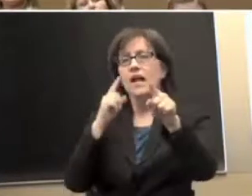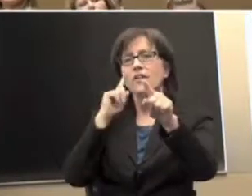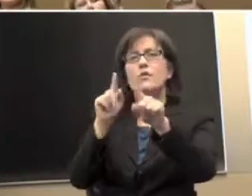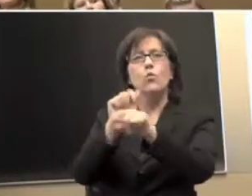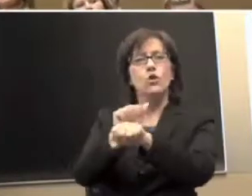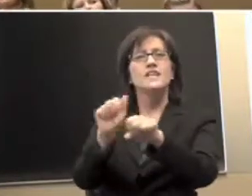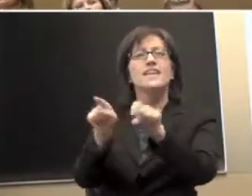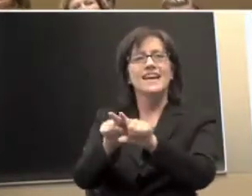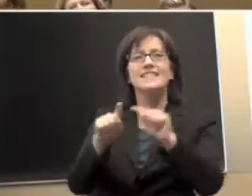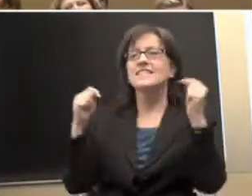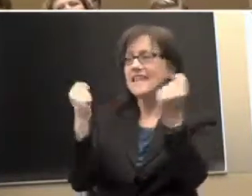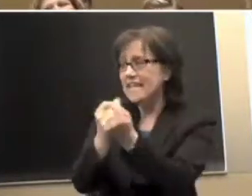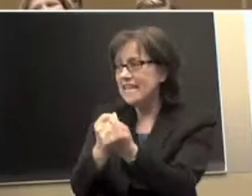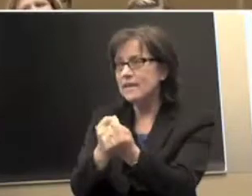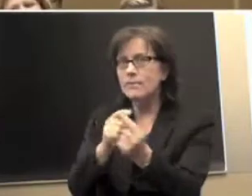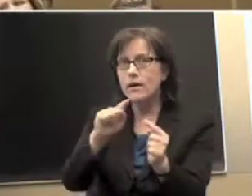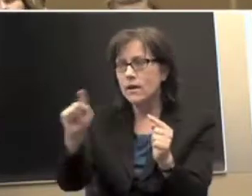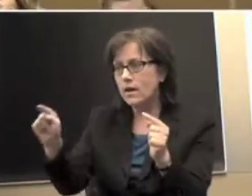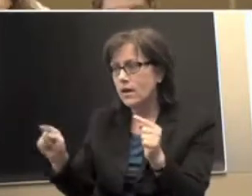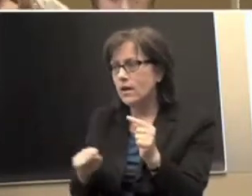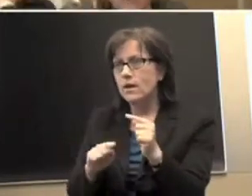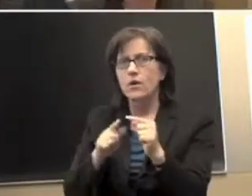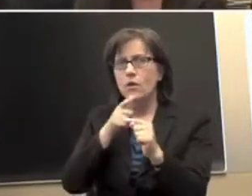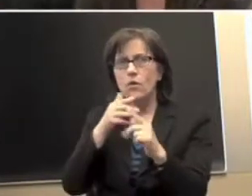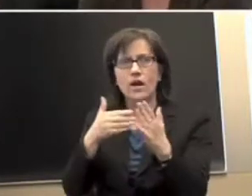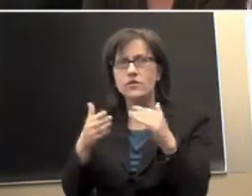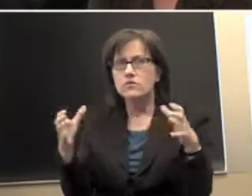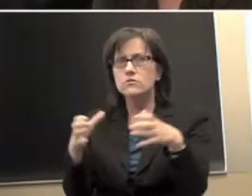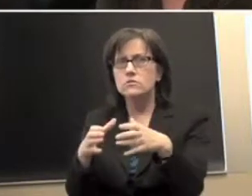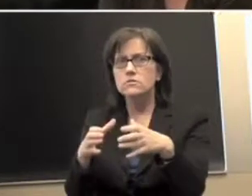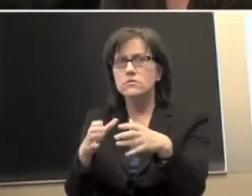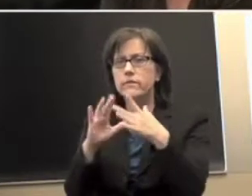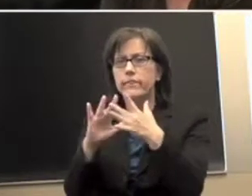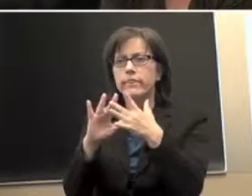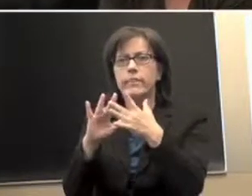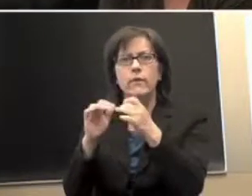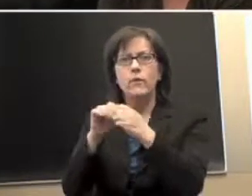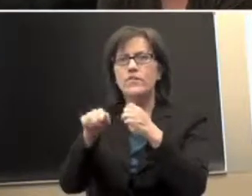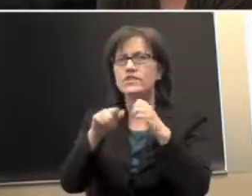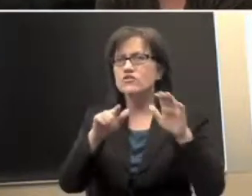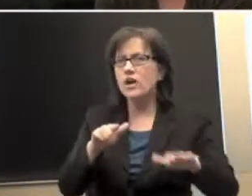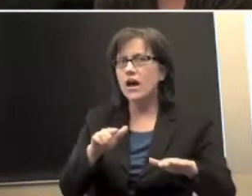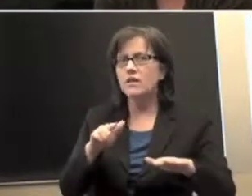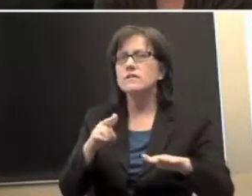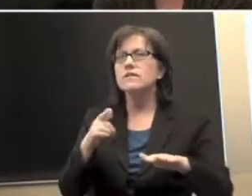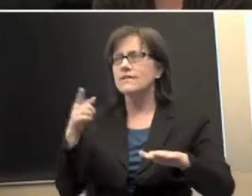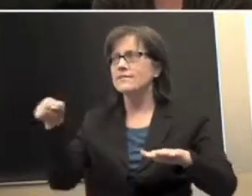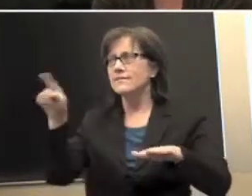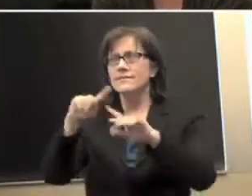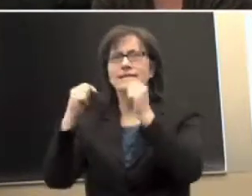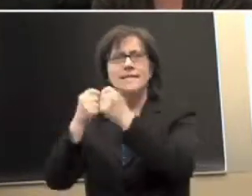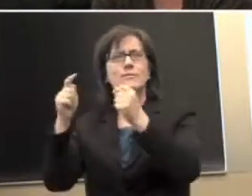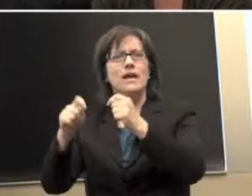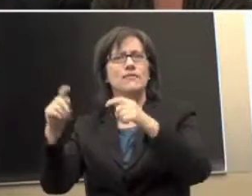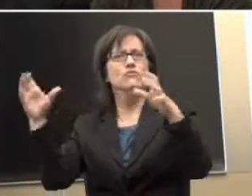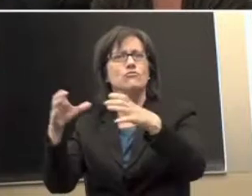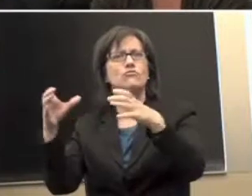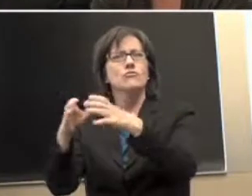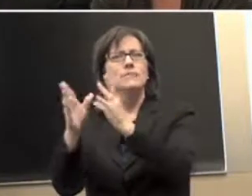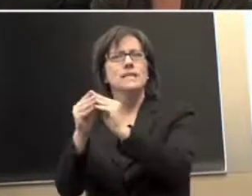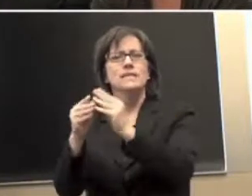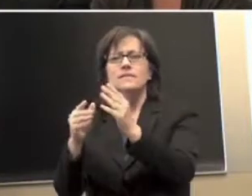pull together, so whoever is on this child doing these things is going to have to get together at least once per